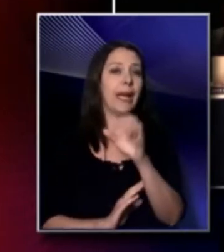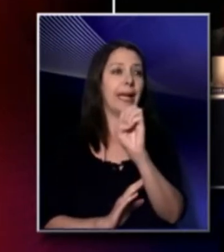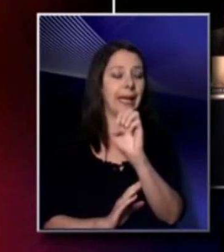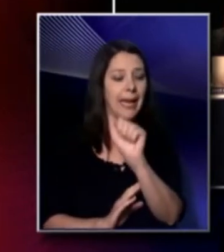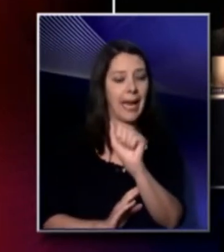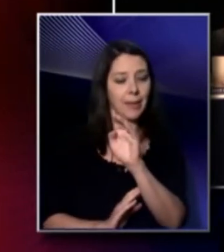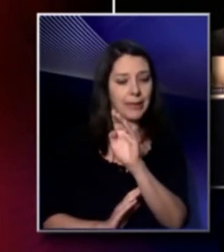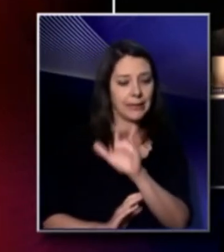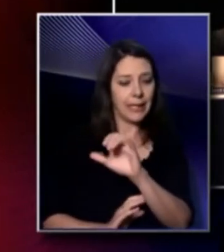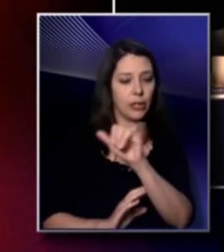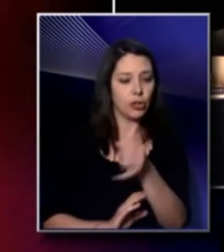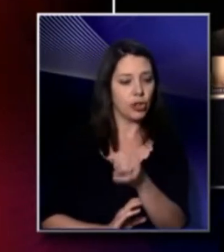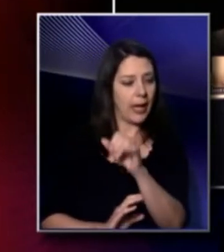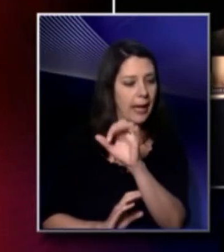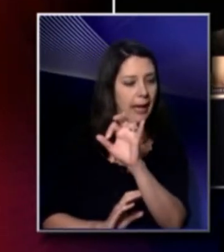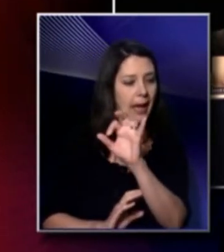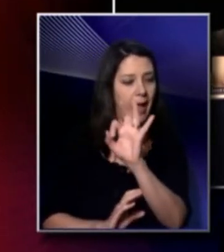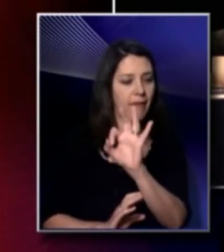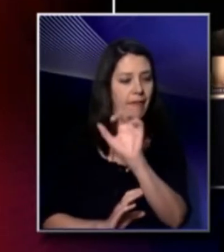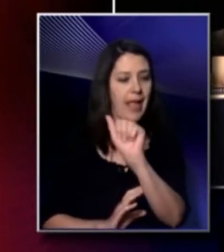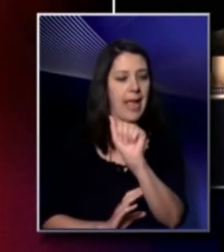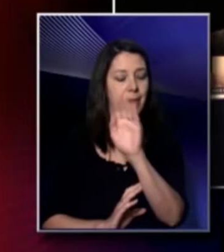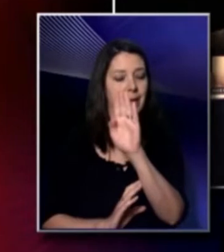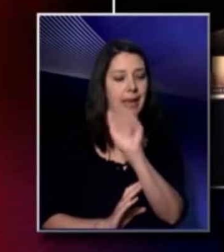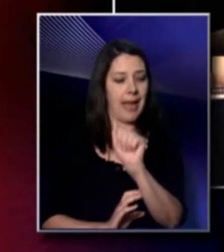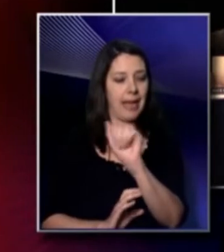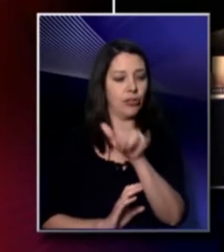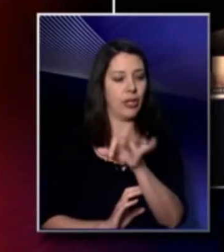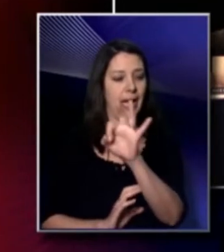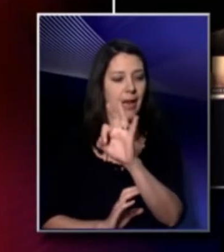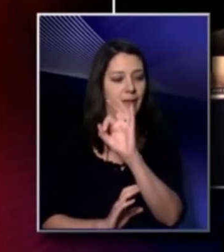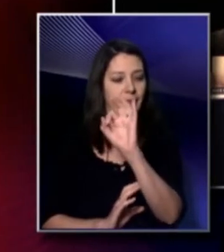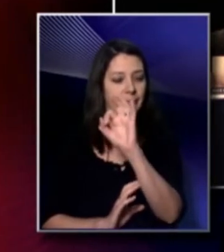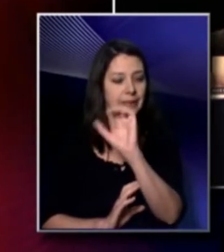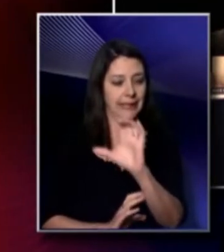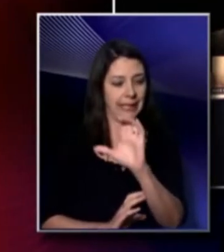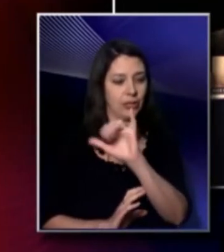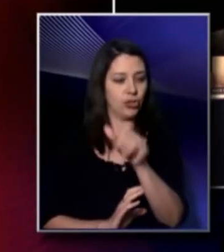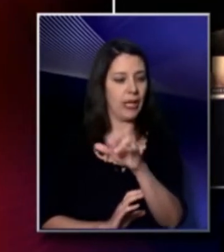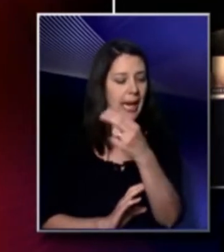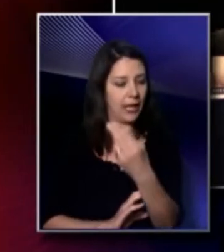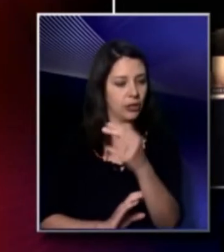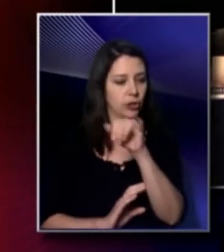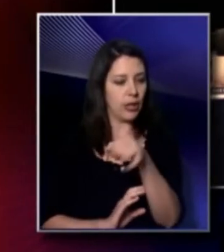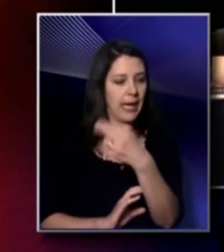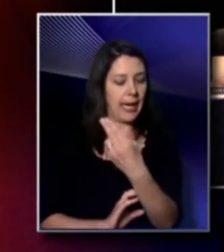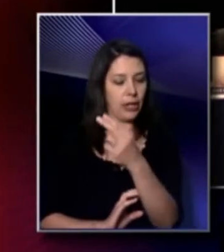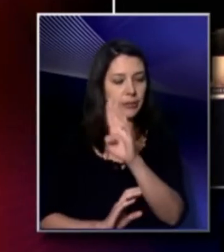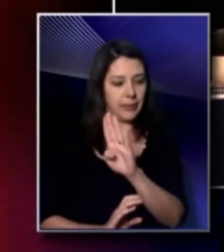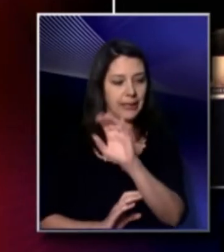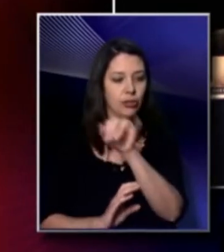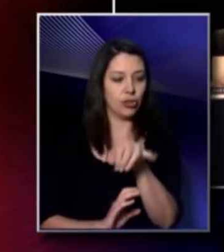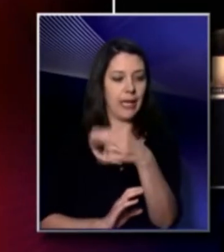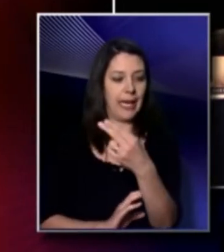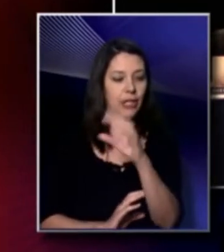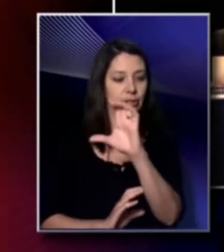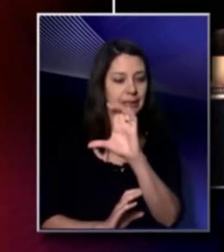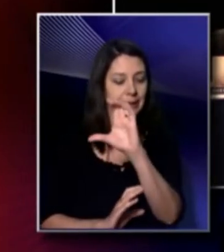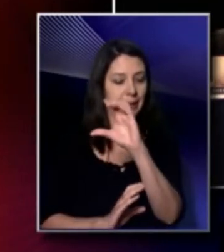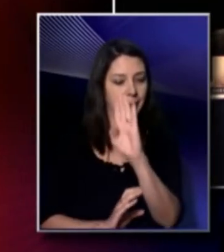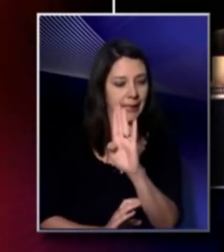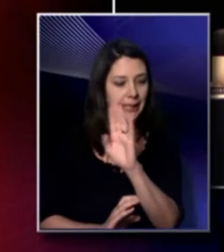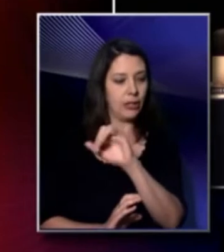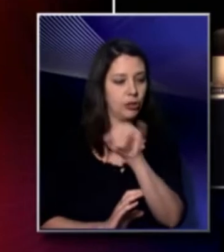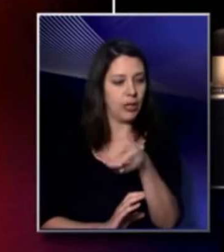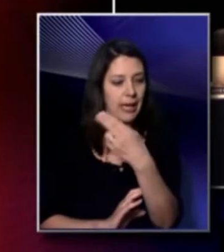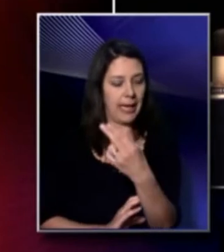JFABC, JFABD, JFBA, JFC, JH, JHB, JHCB, JHD, JIA, and JI.